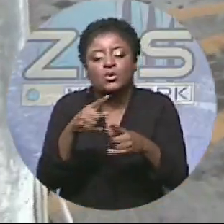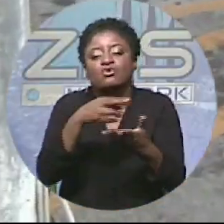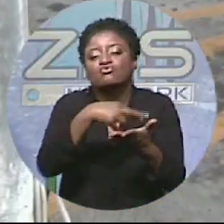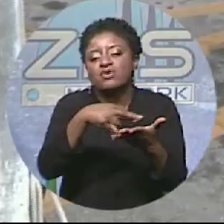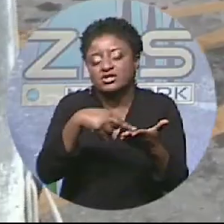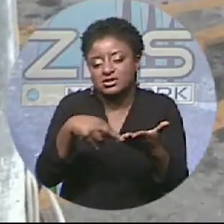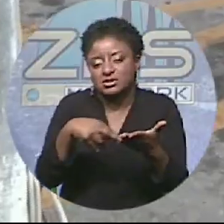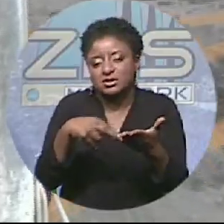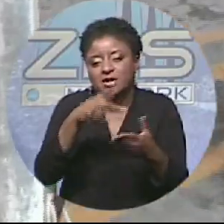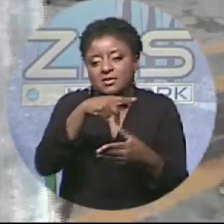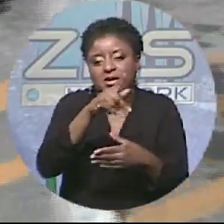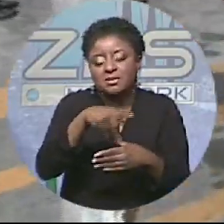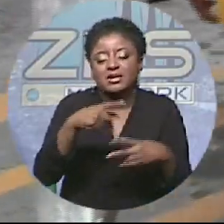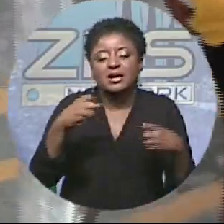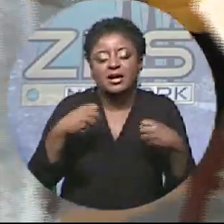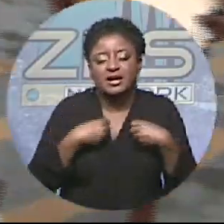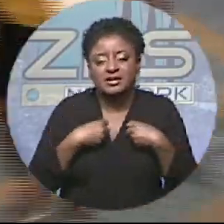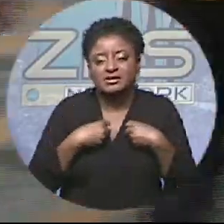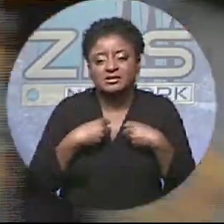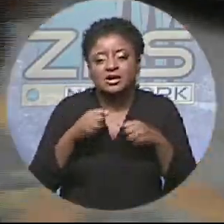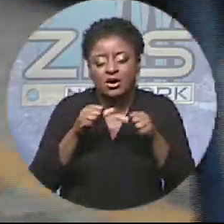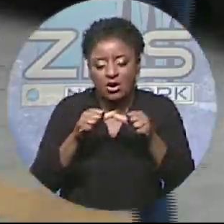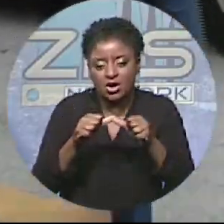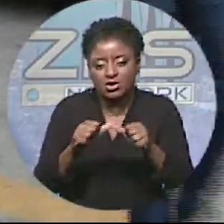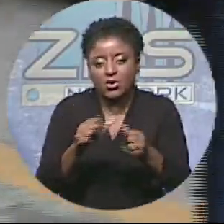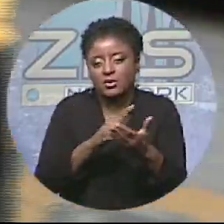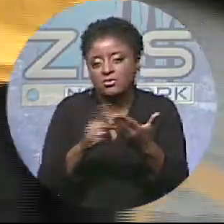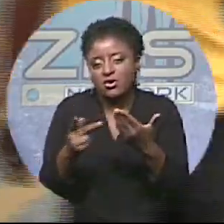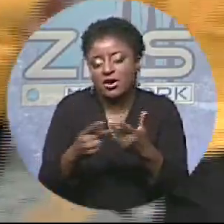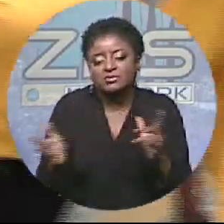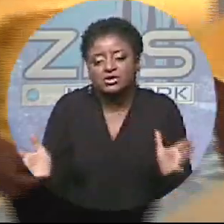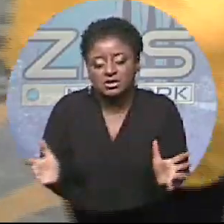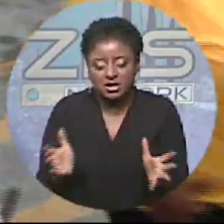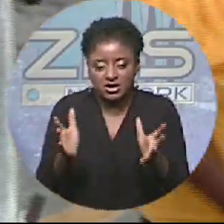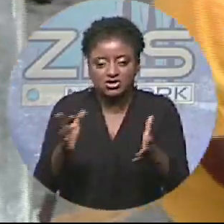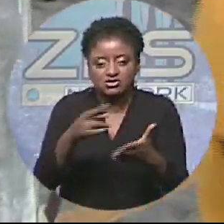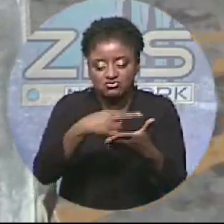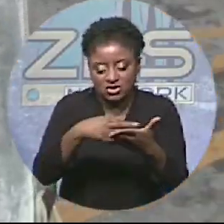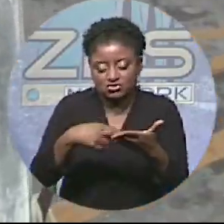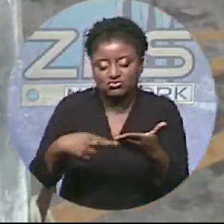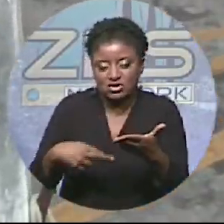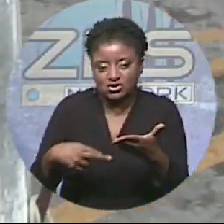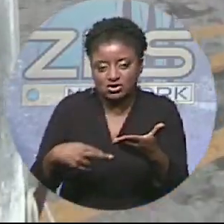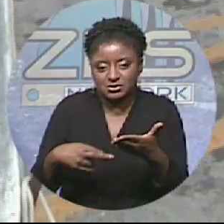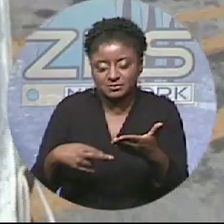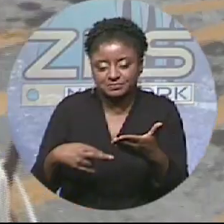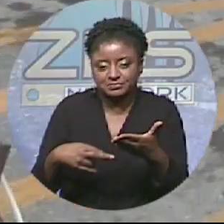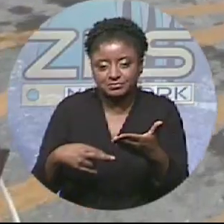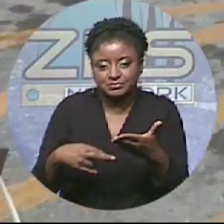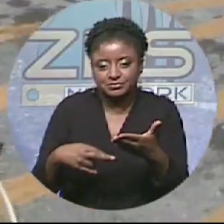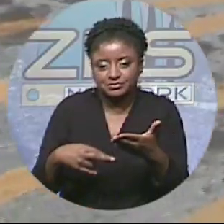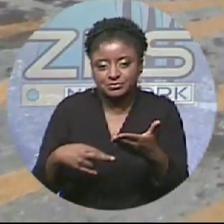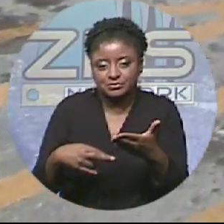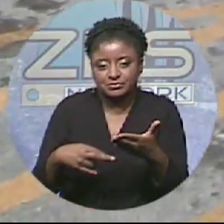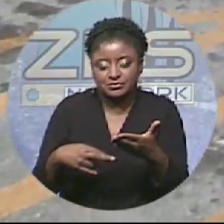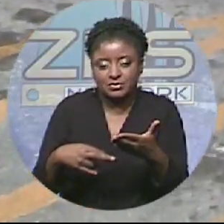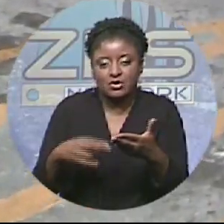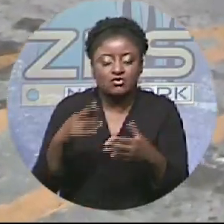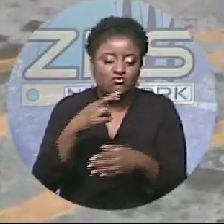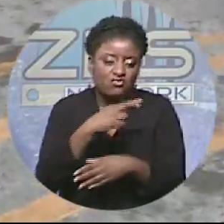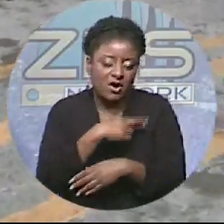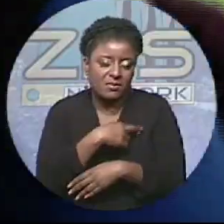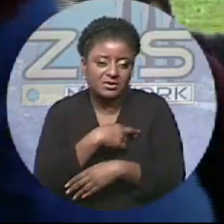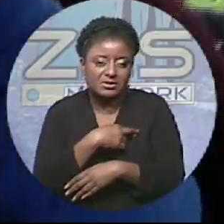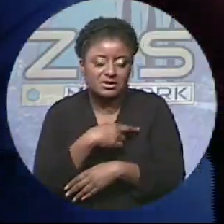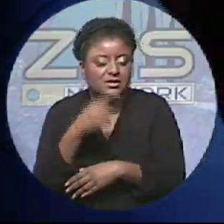PLP is holding ongoing programs to encourage registration, and with the concern of lower voter turnout in Caribbean nations like Jamaica, Roberts is convinced that